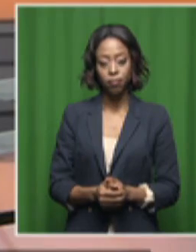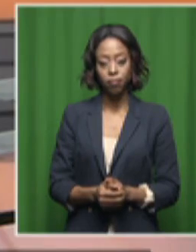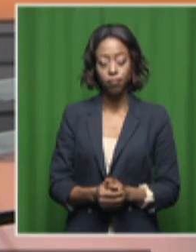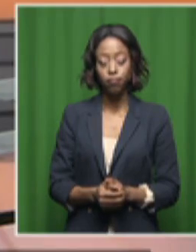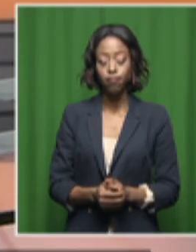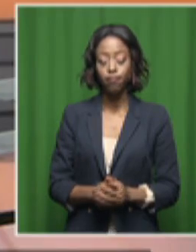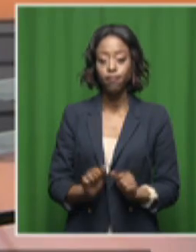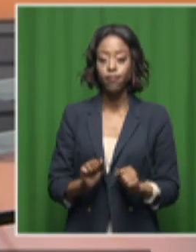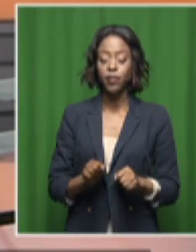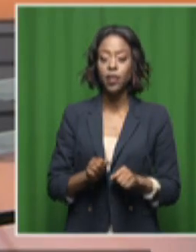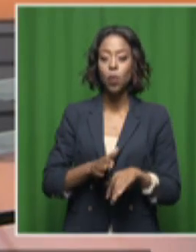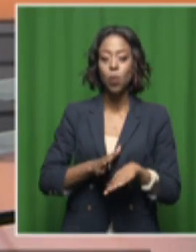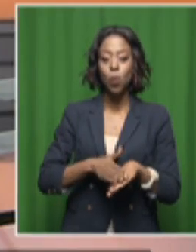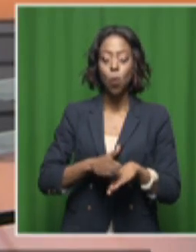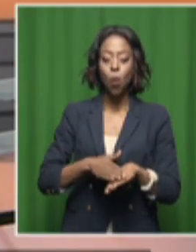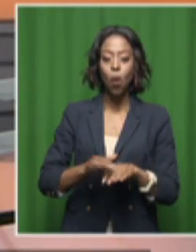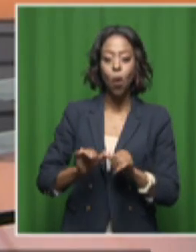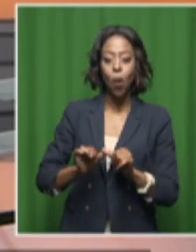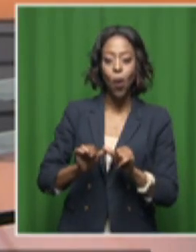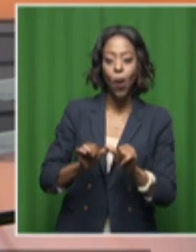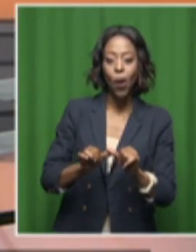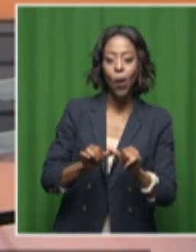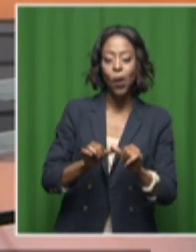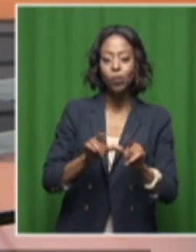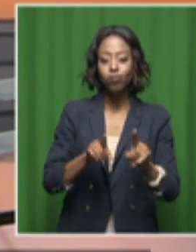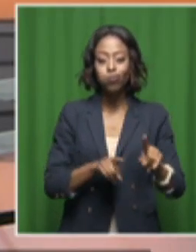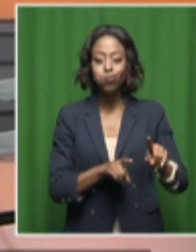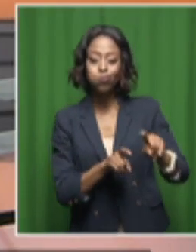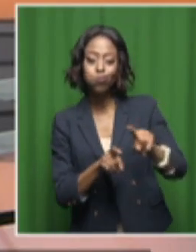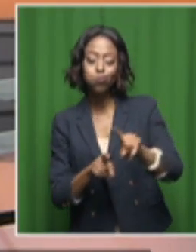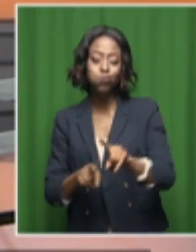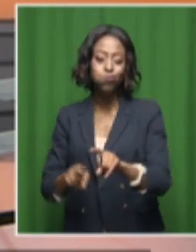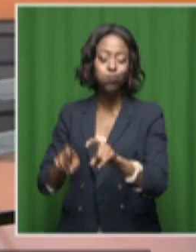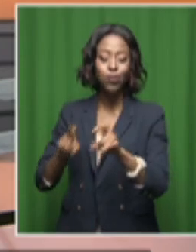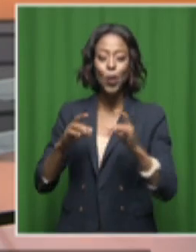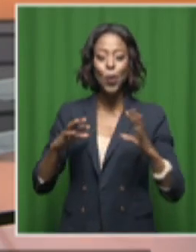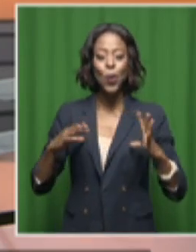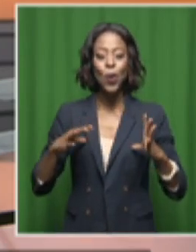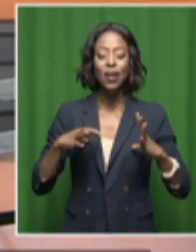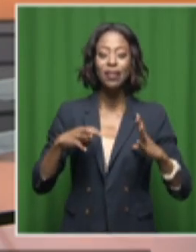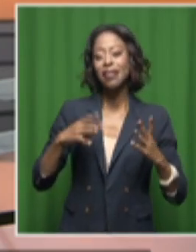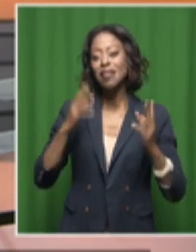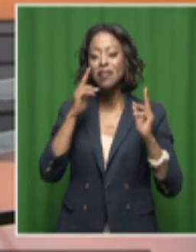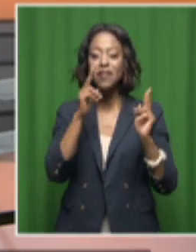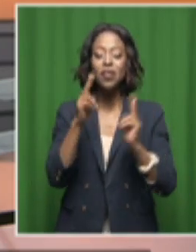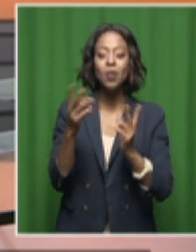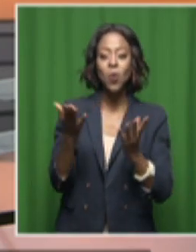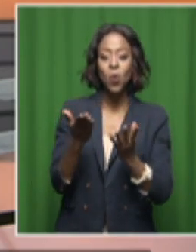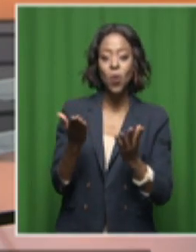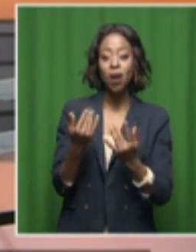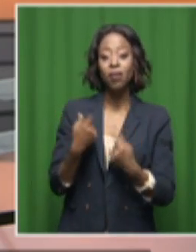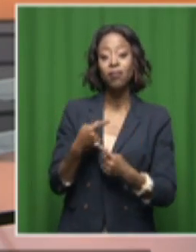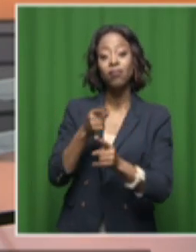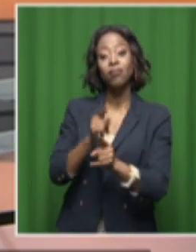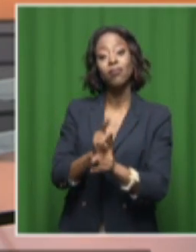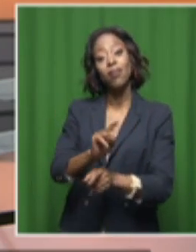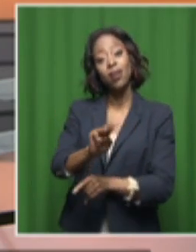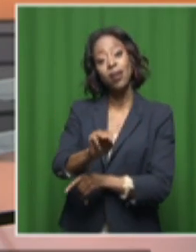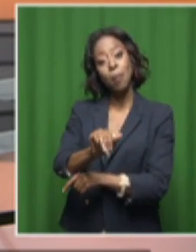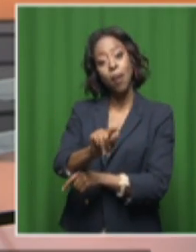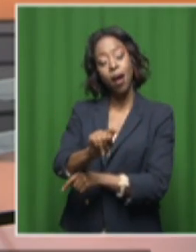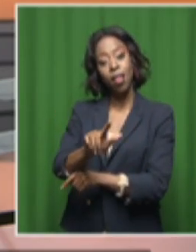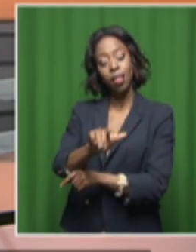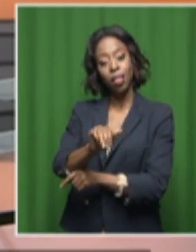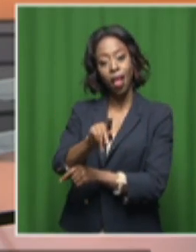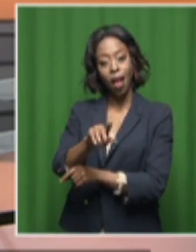And of course, as we continue to follow the sun, and that's of course our summer campaign, we cross now to Matlako, and she